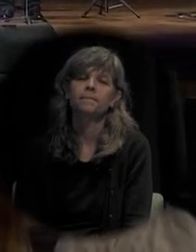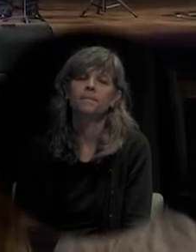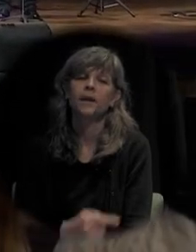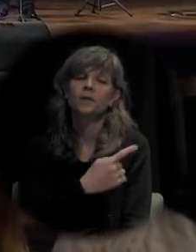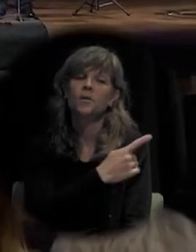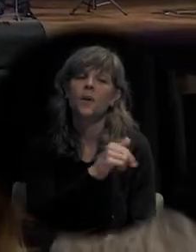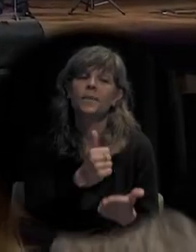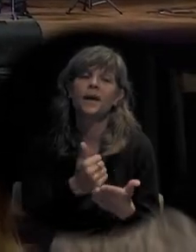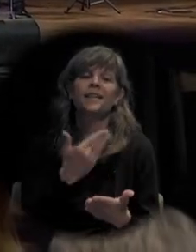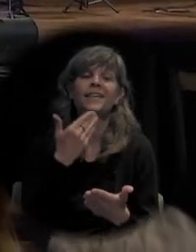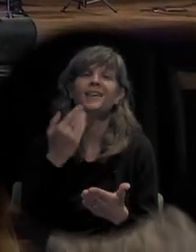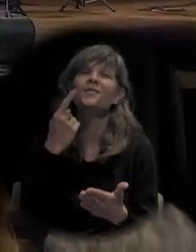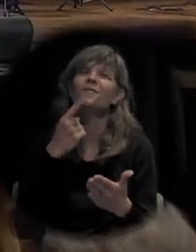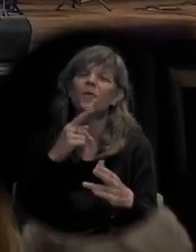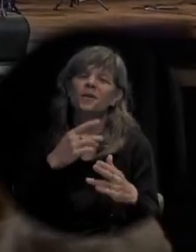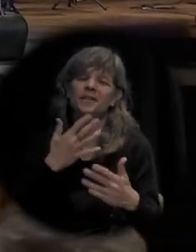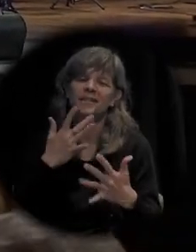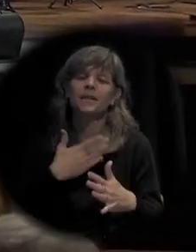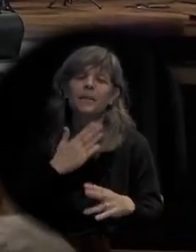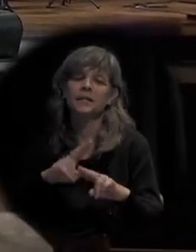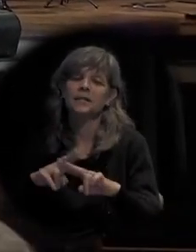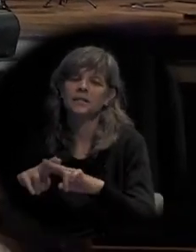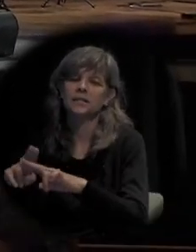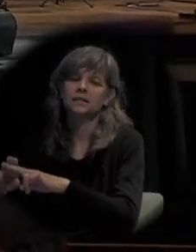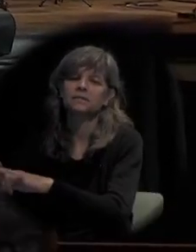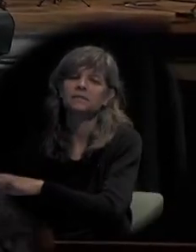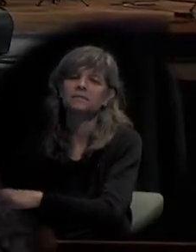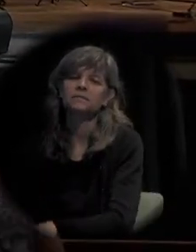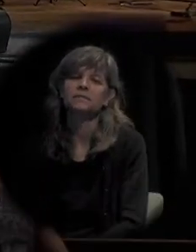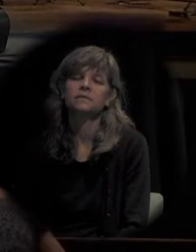thee. Amen. Thanks for singing. You may be seated.